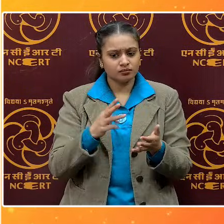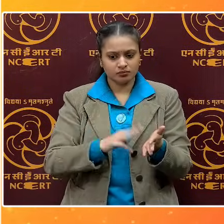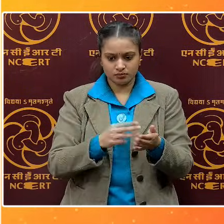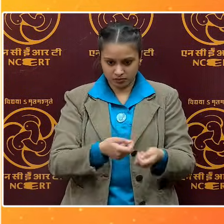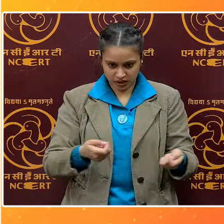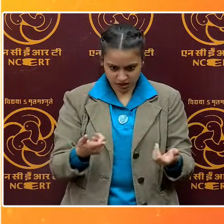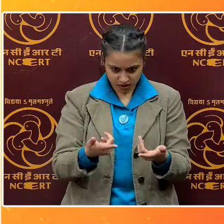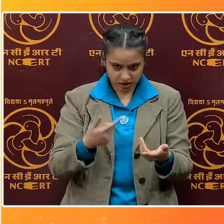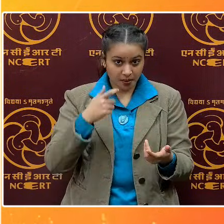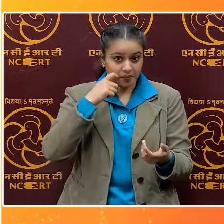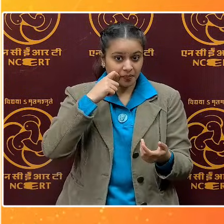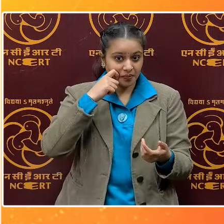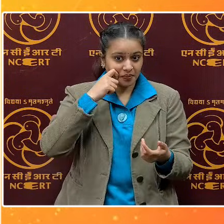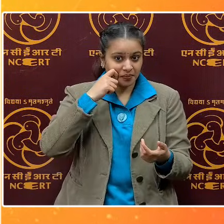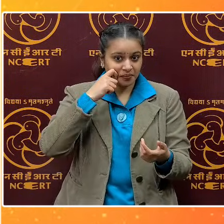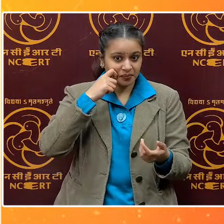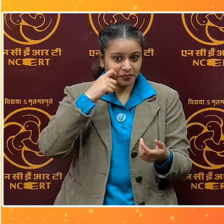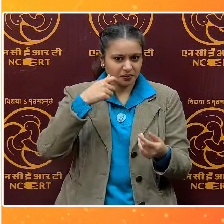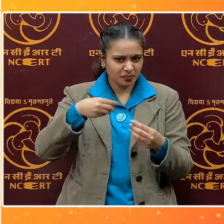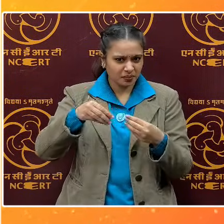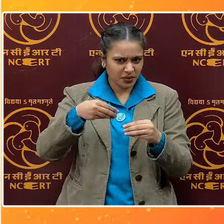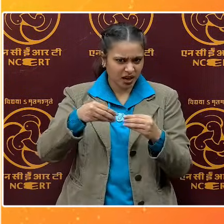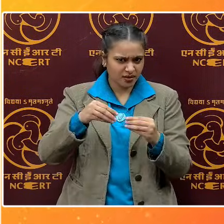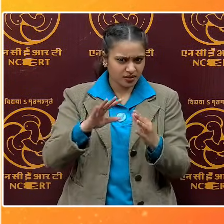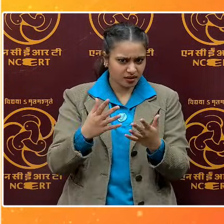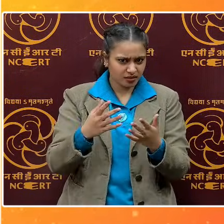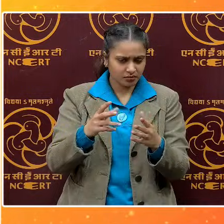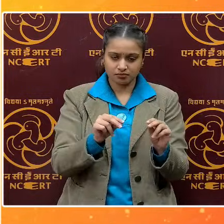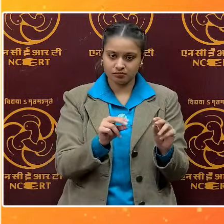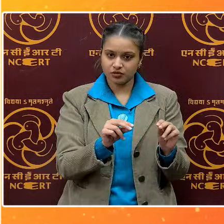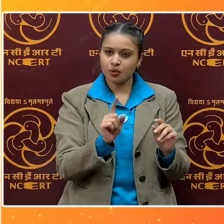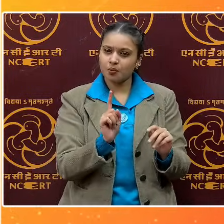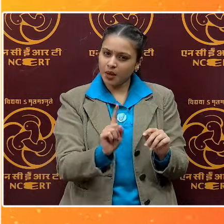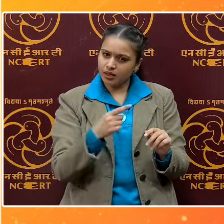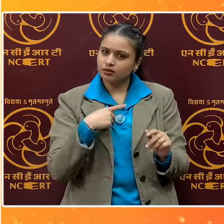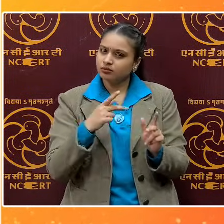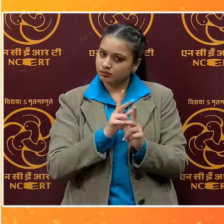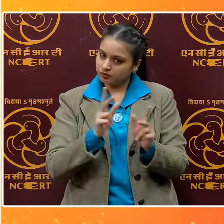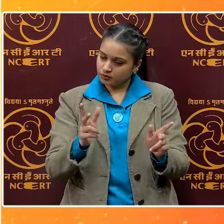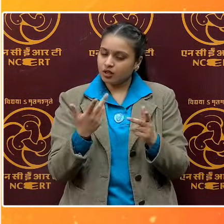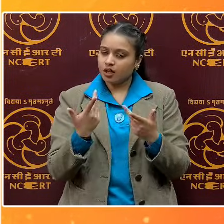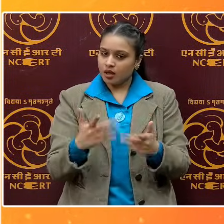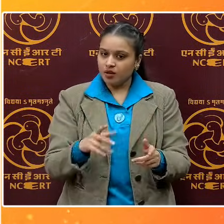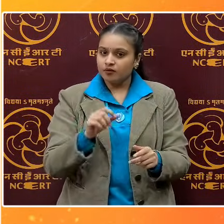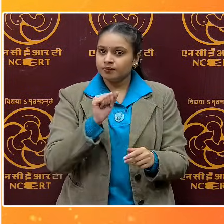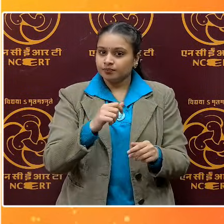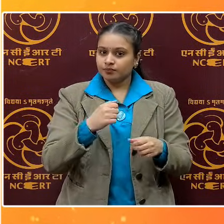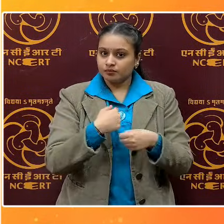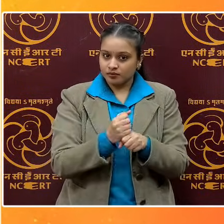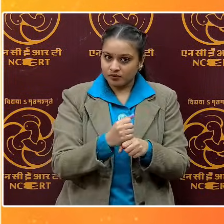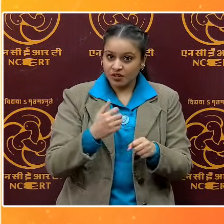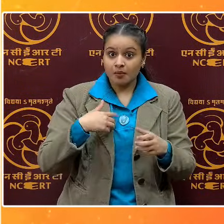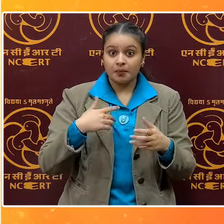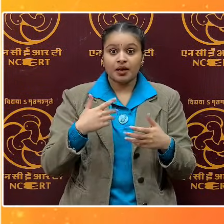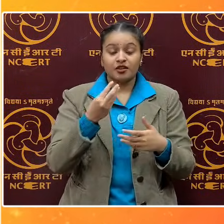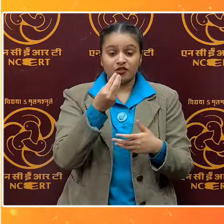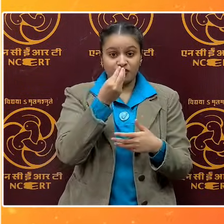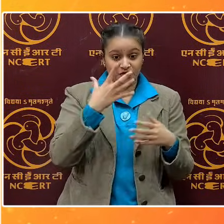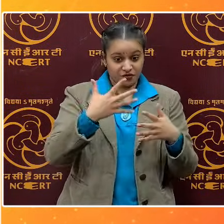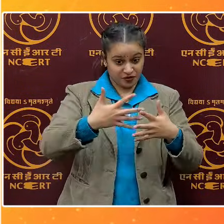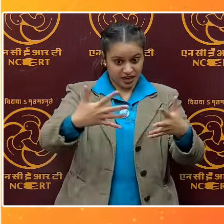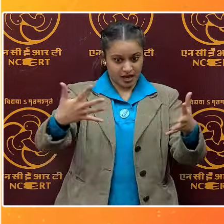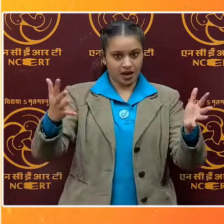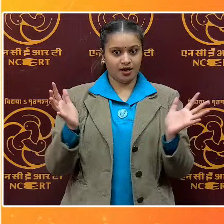it plastic or Yes, something else? no, it's not plastic. But I must tell you that they make giant flowers or